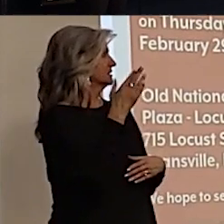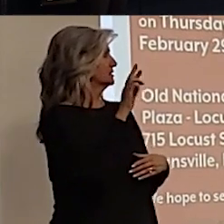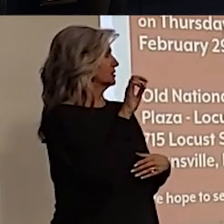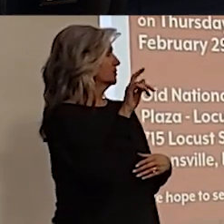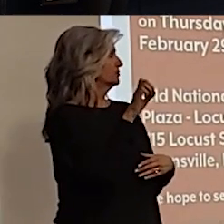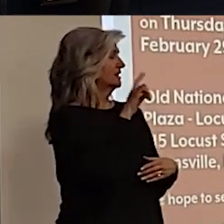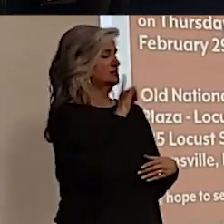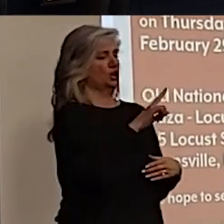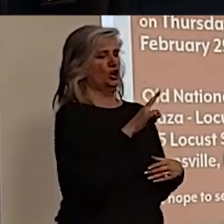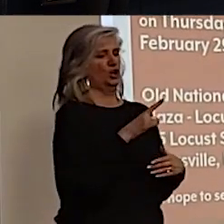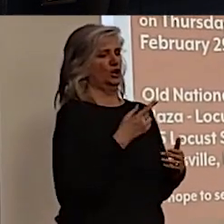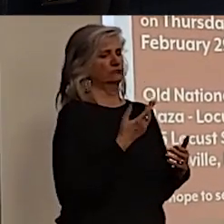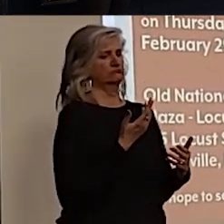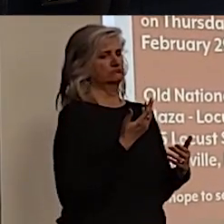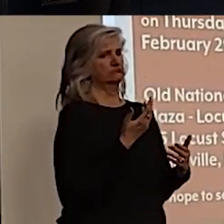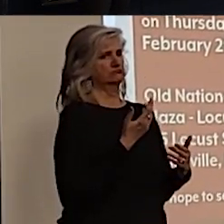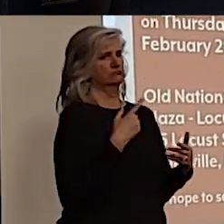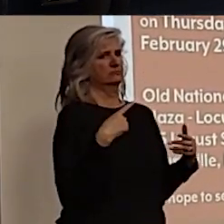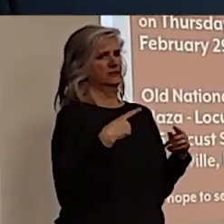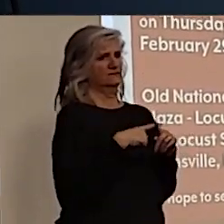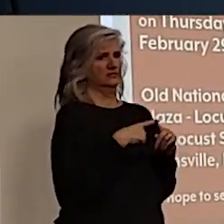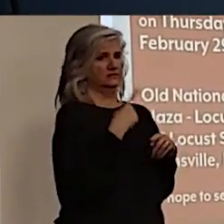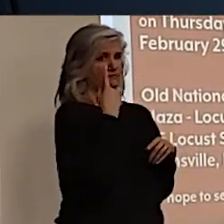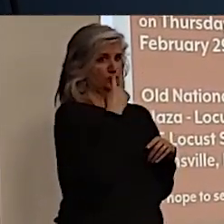are confiscatory for us.